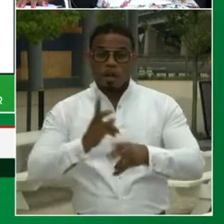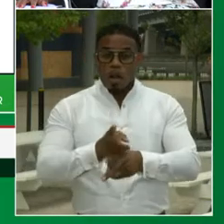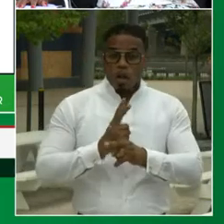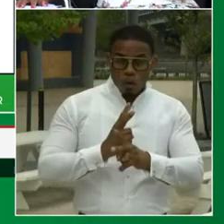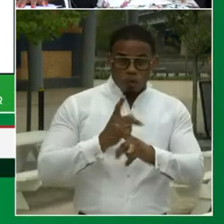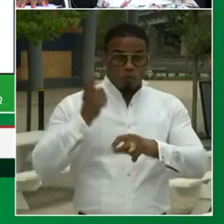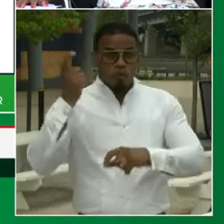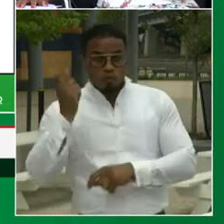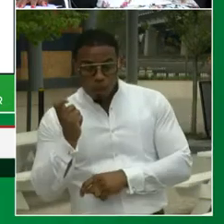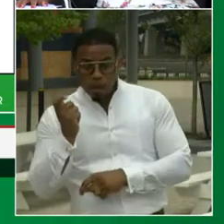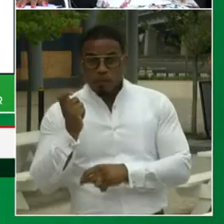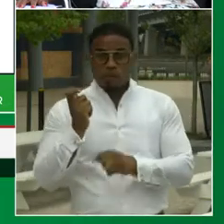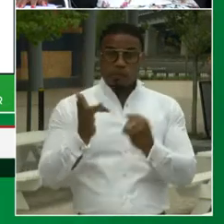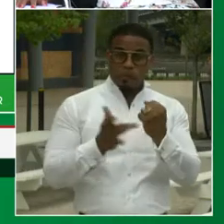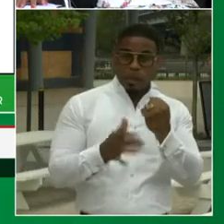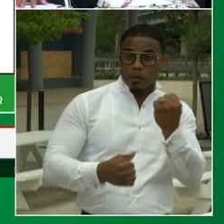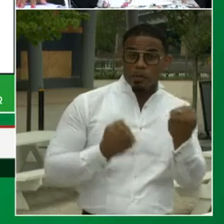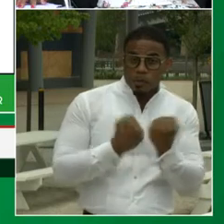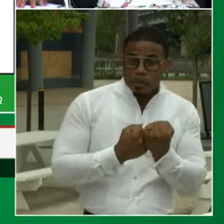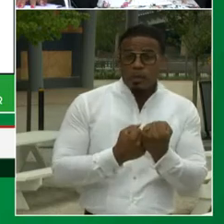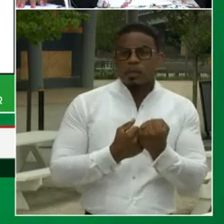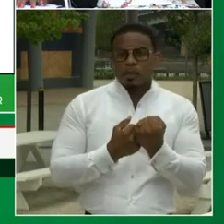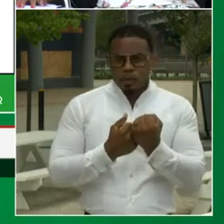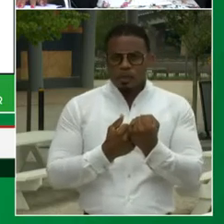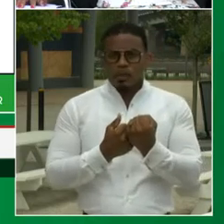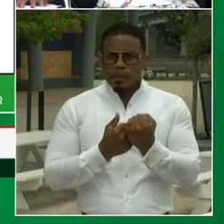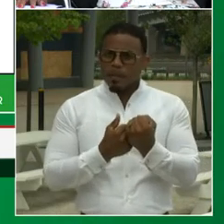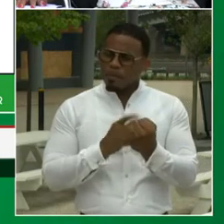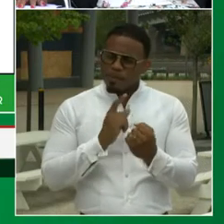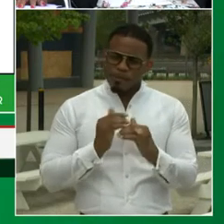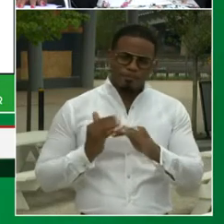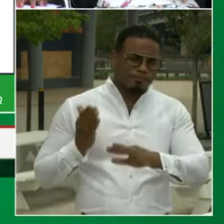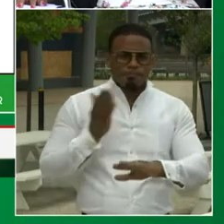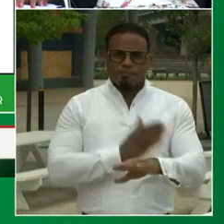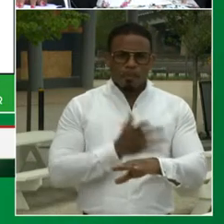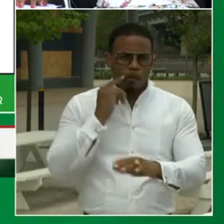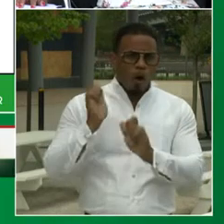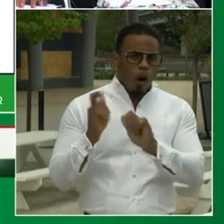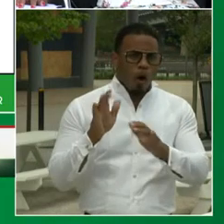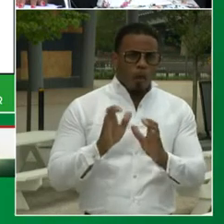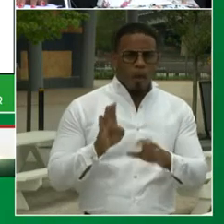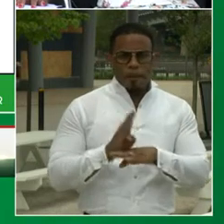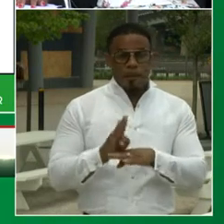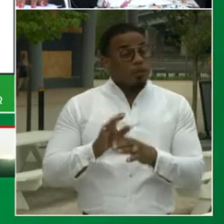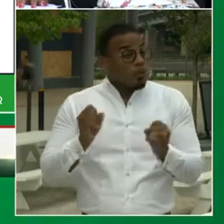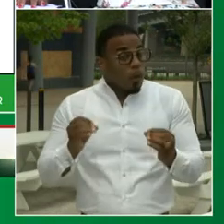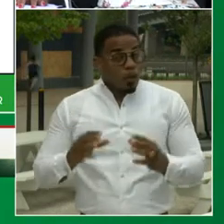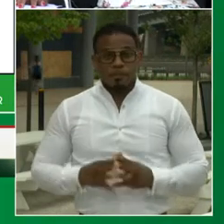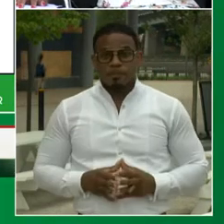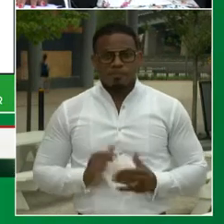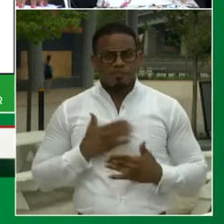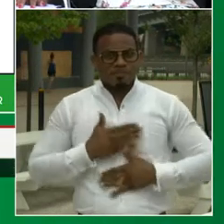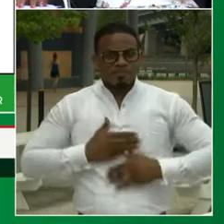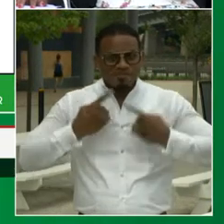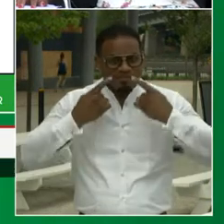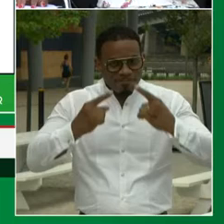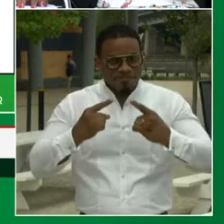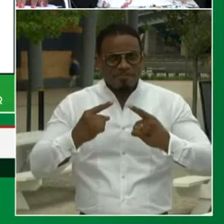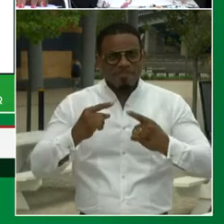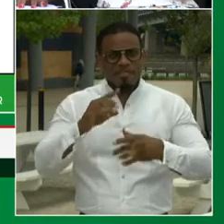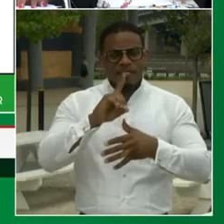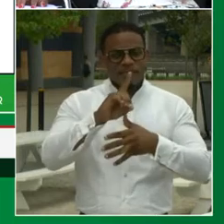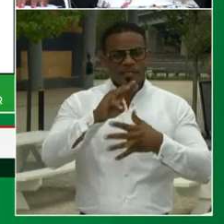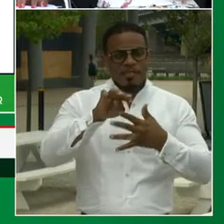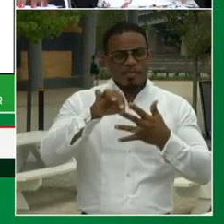and grants and technical assistance that would be catalytic in the lives of our small businesses. So I am pleased to announce that